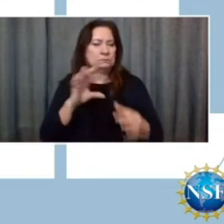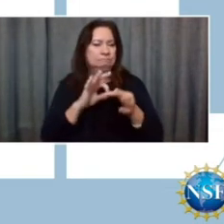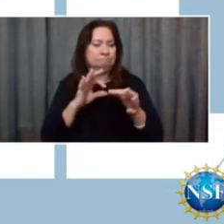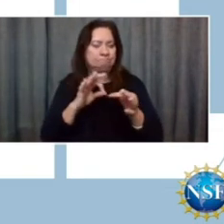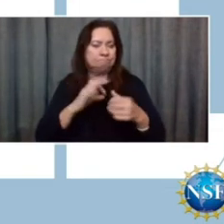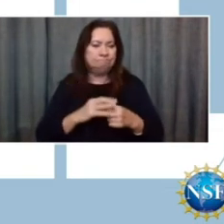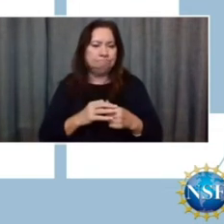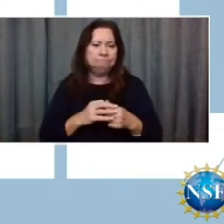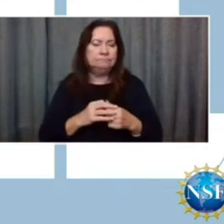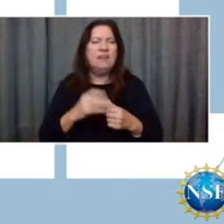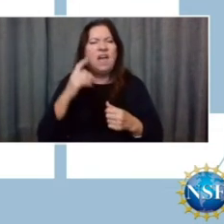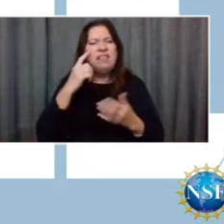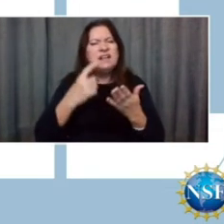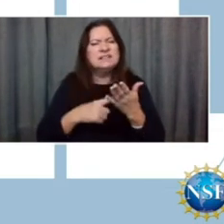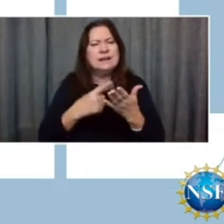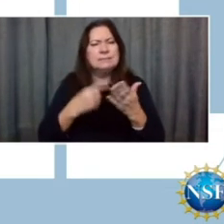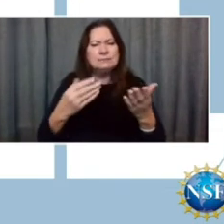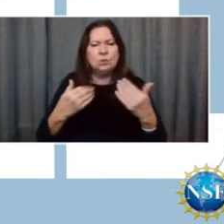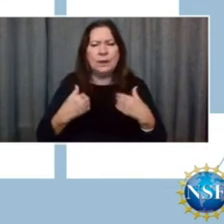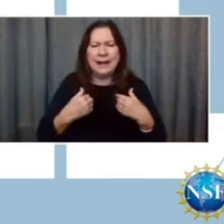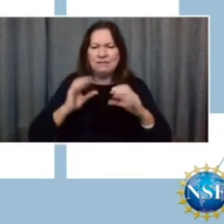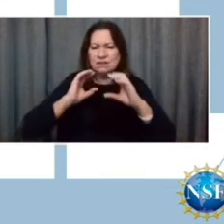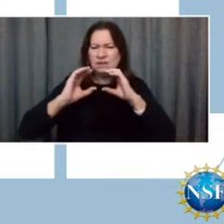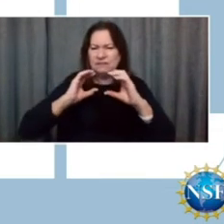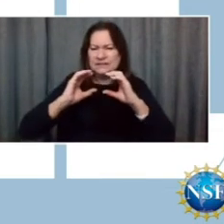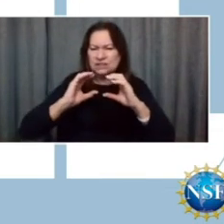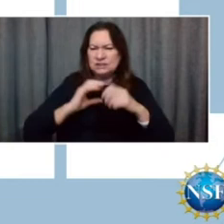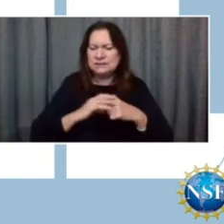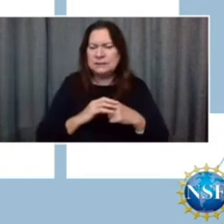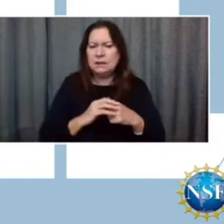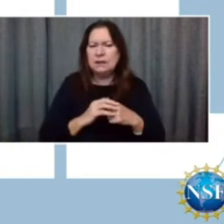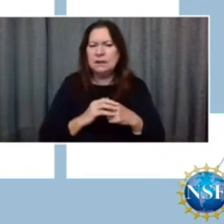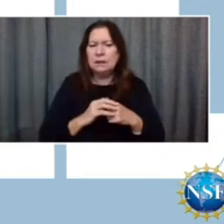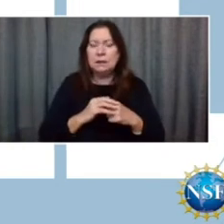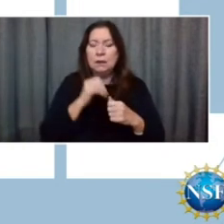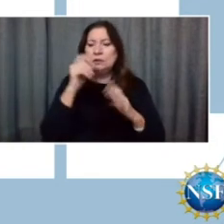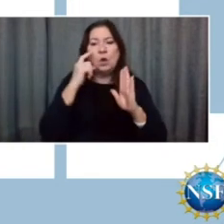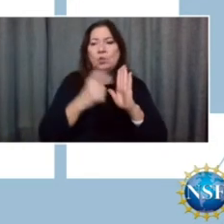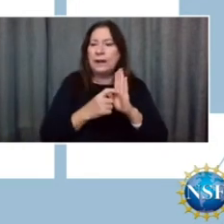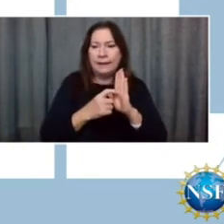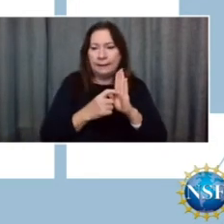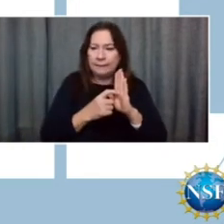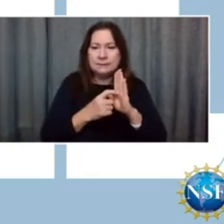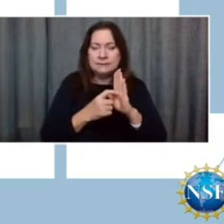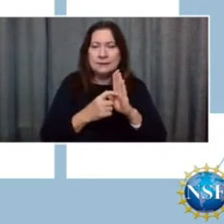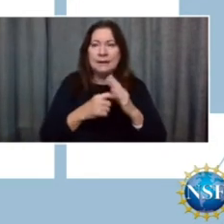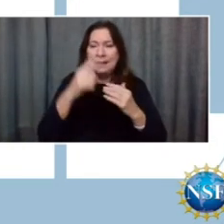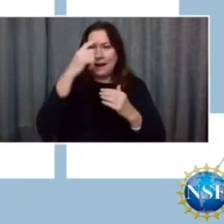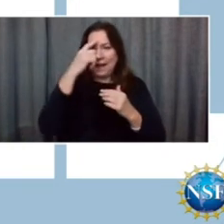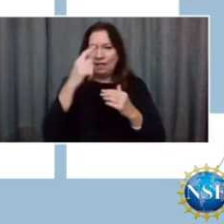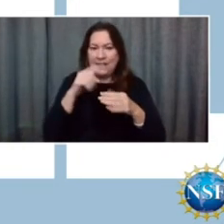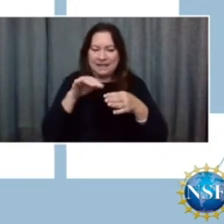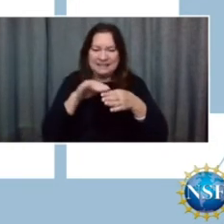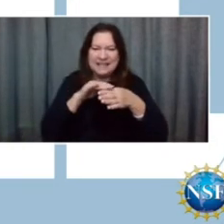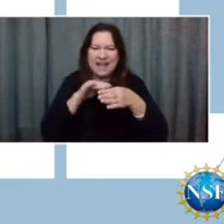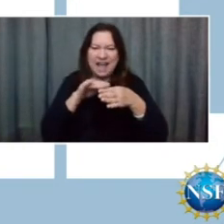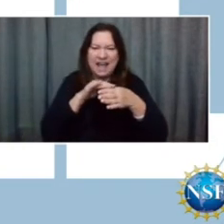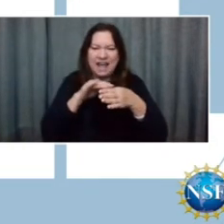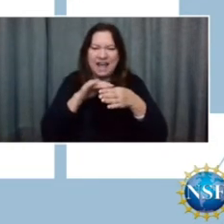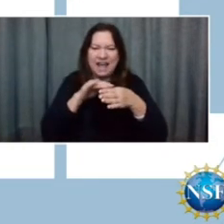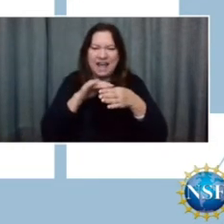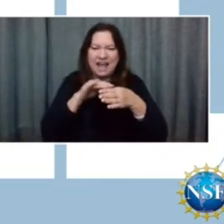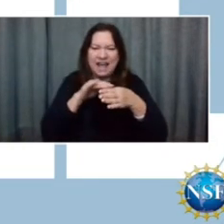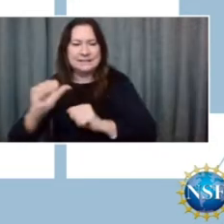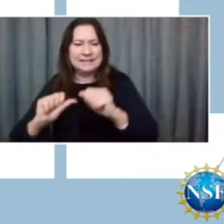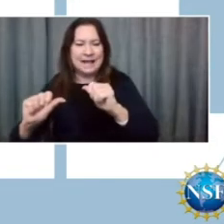that sometimes when we have these conversations, we don't recognize that I actually think this is the edges of new